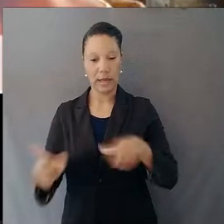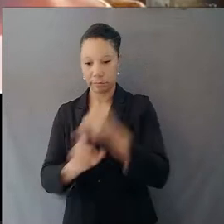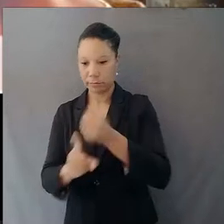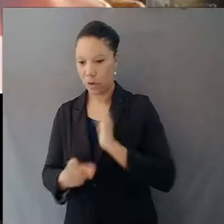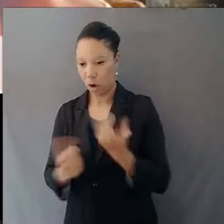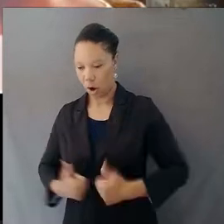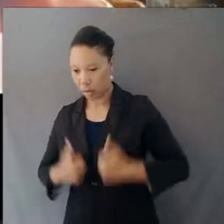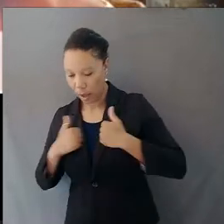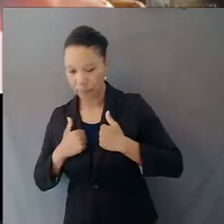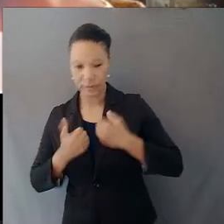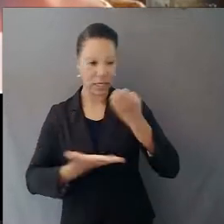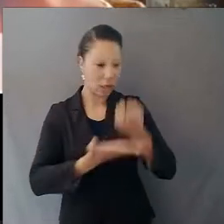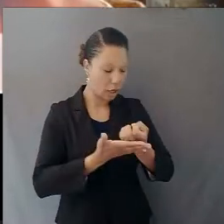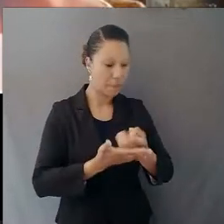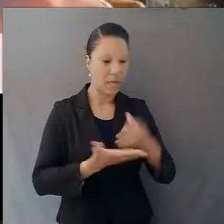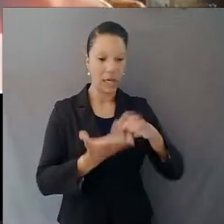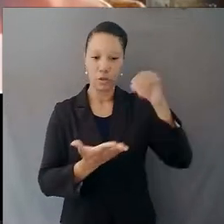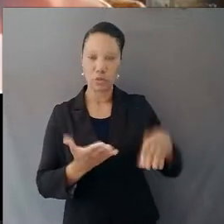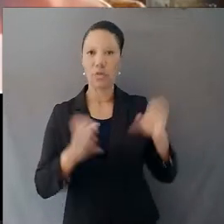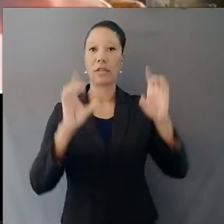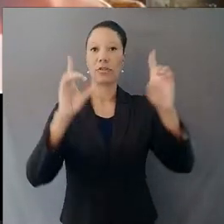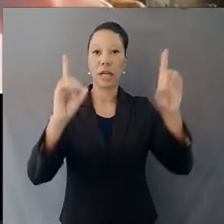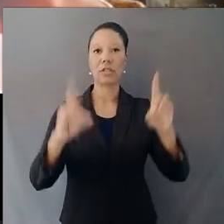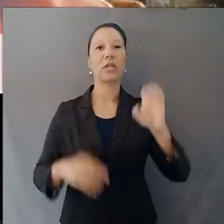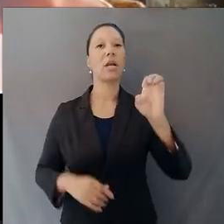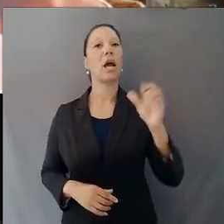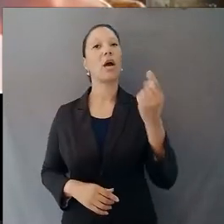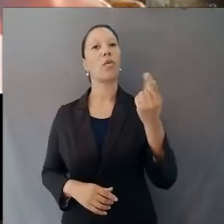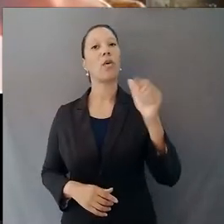students' education, Elk Grove Unified School District,